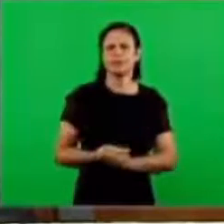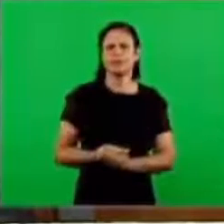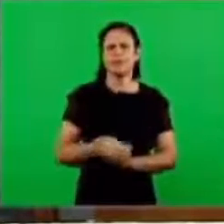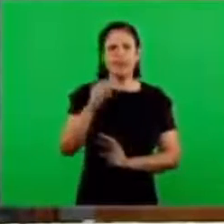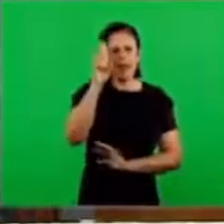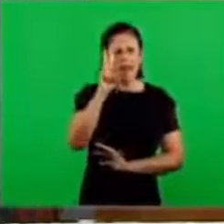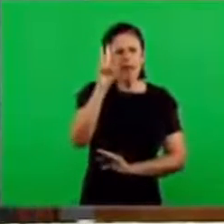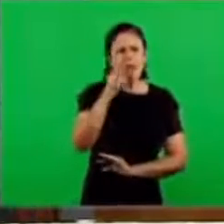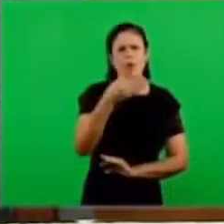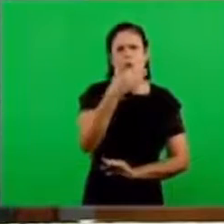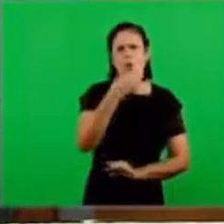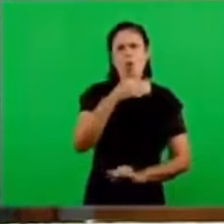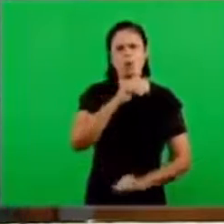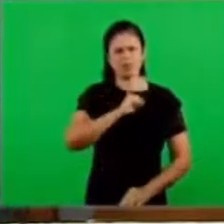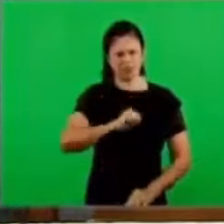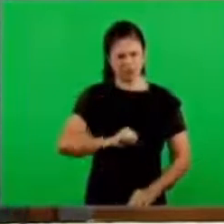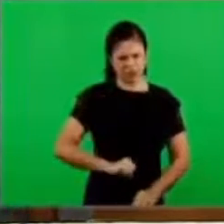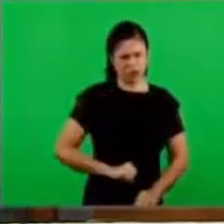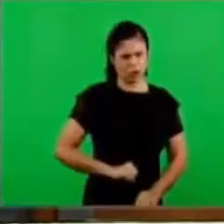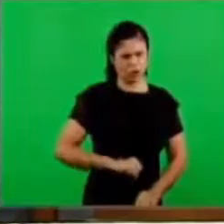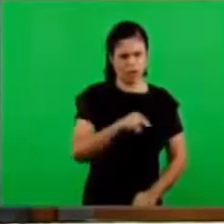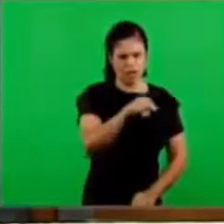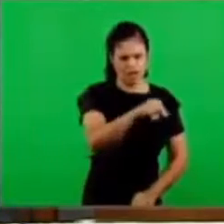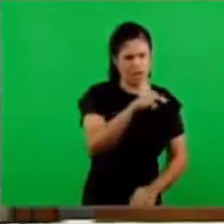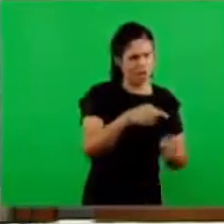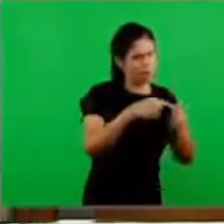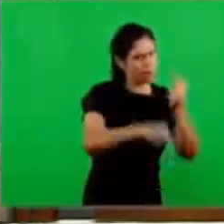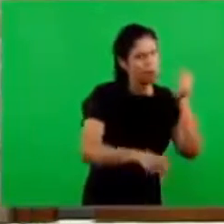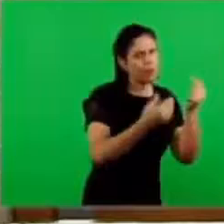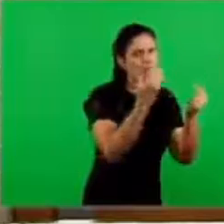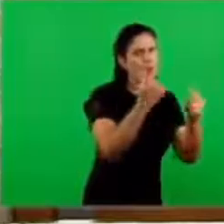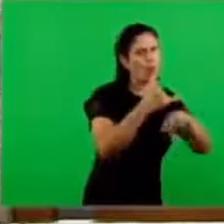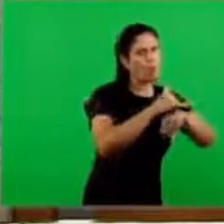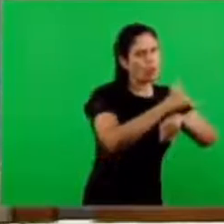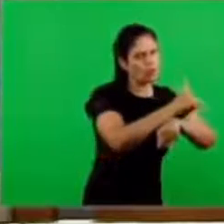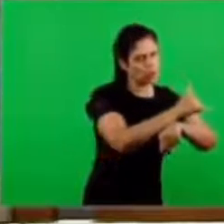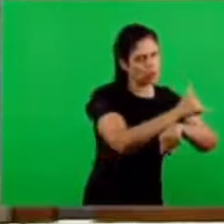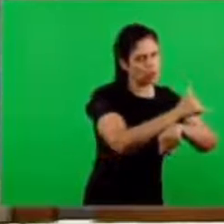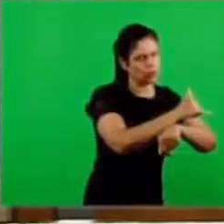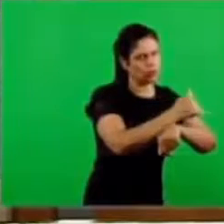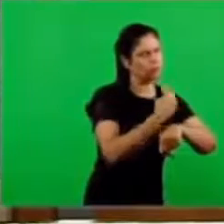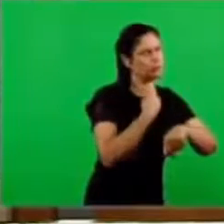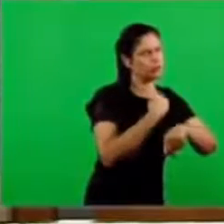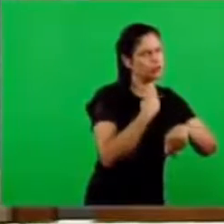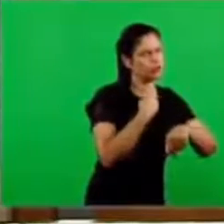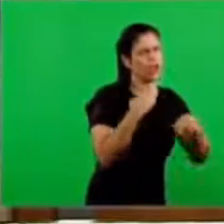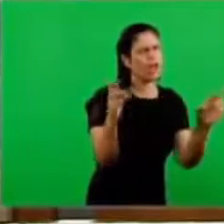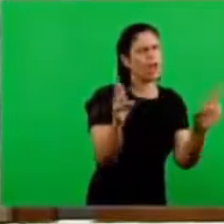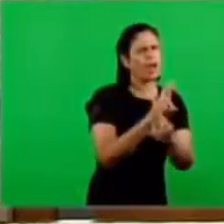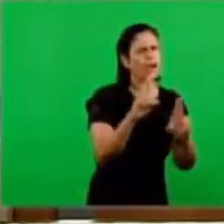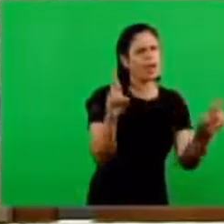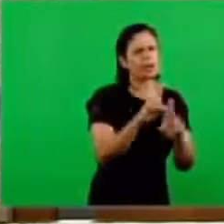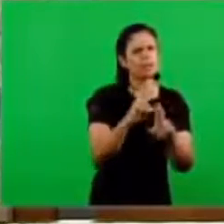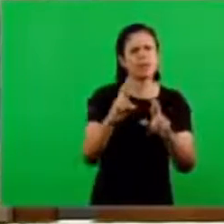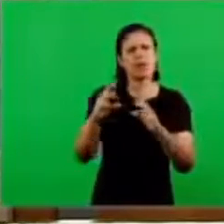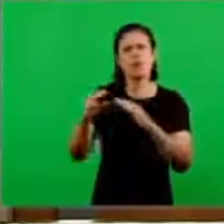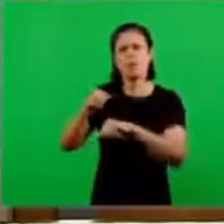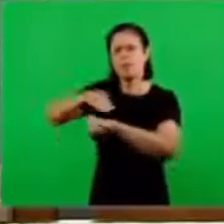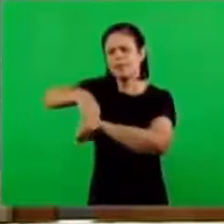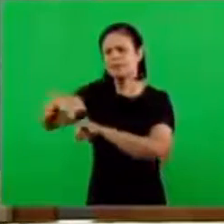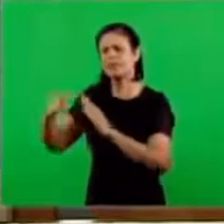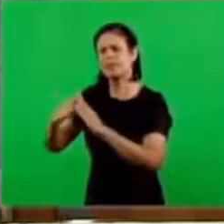establish a relationship, prophetic relationship, in the prohibition of the priest to eat of the fat of the